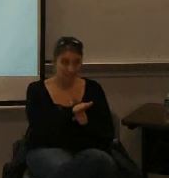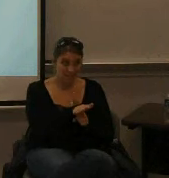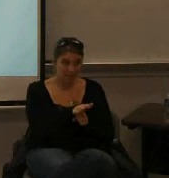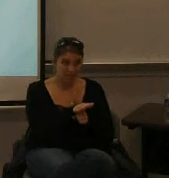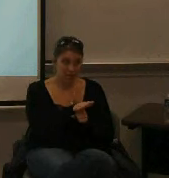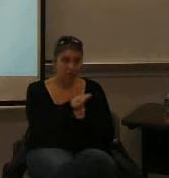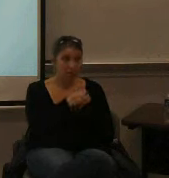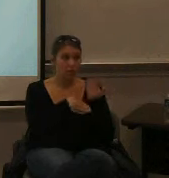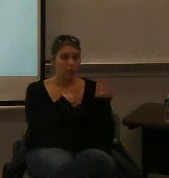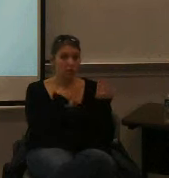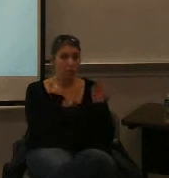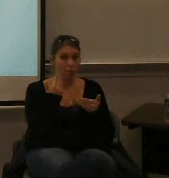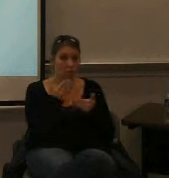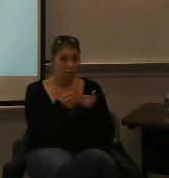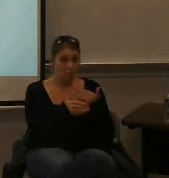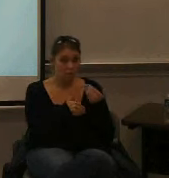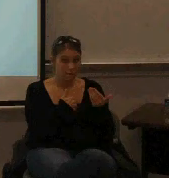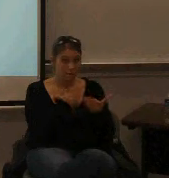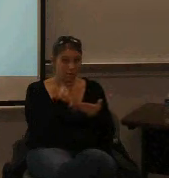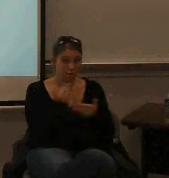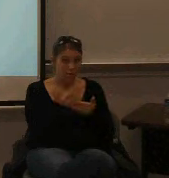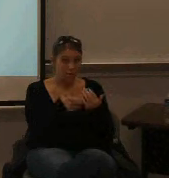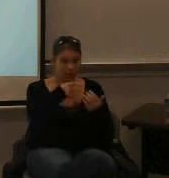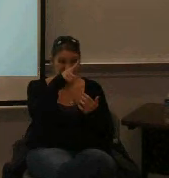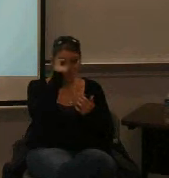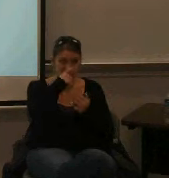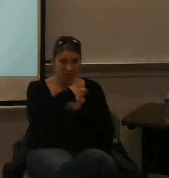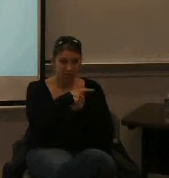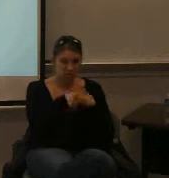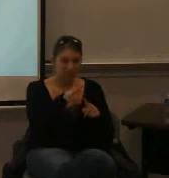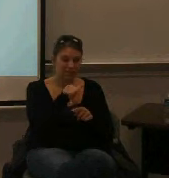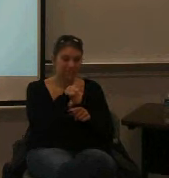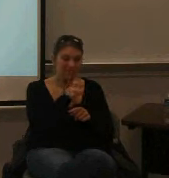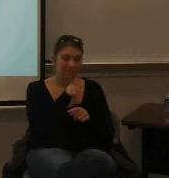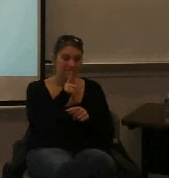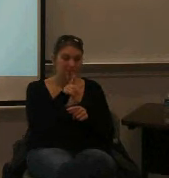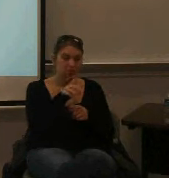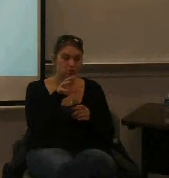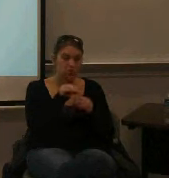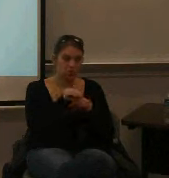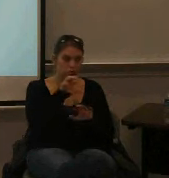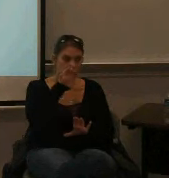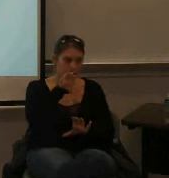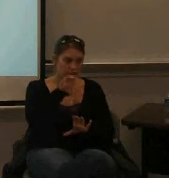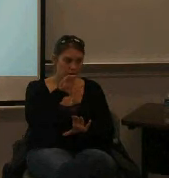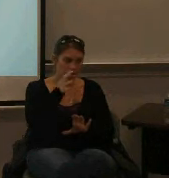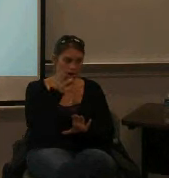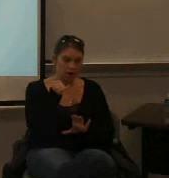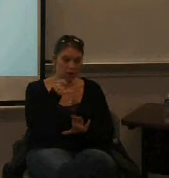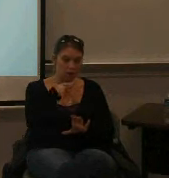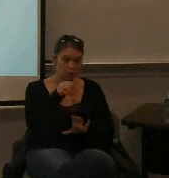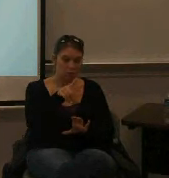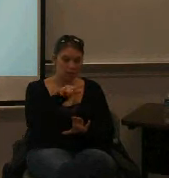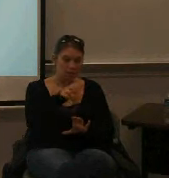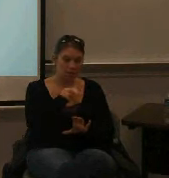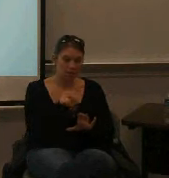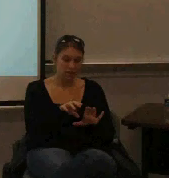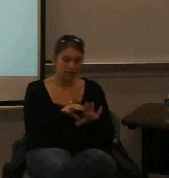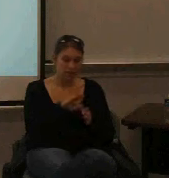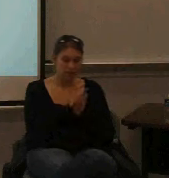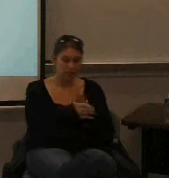that over the period of the summertime when the lake is stratified, the hypolimnion goes